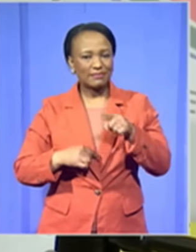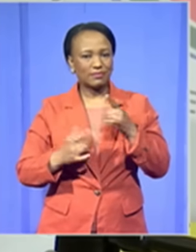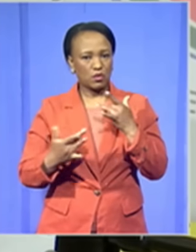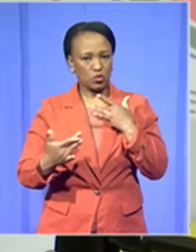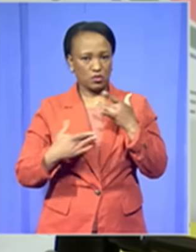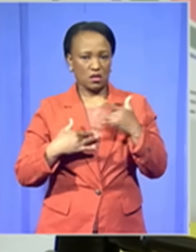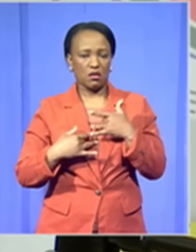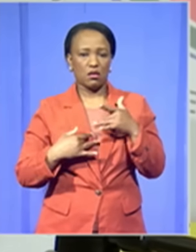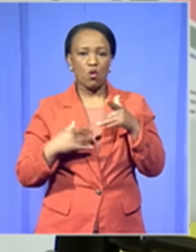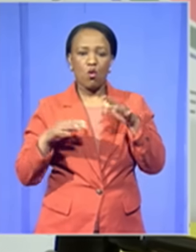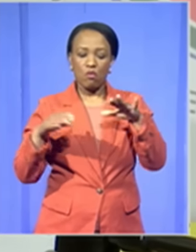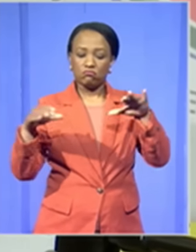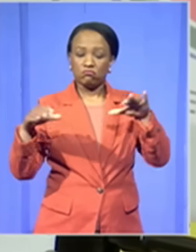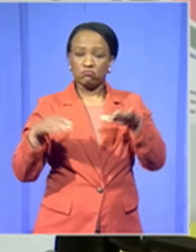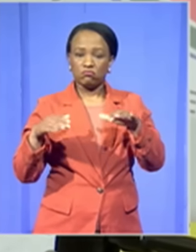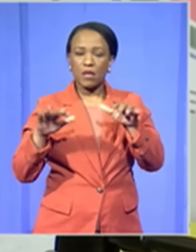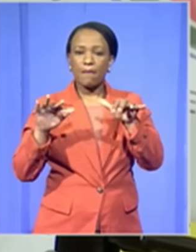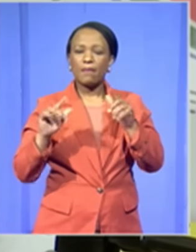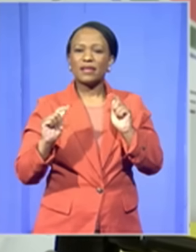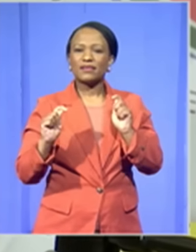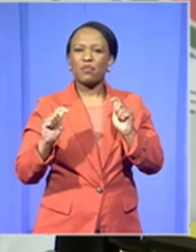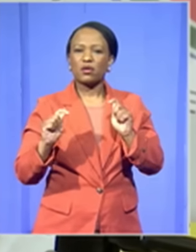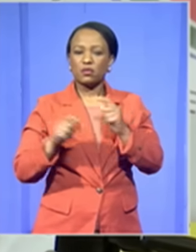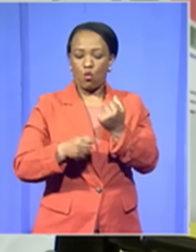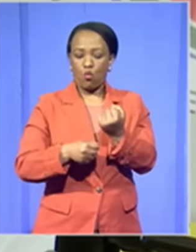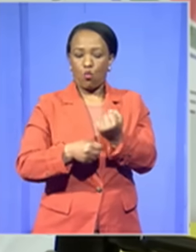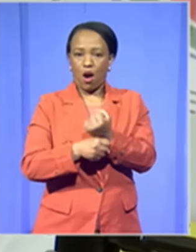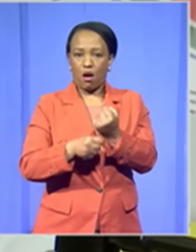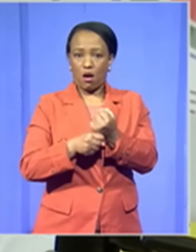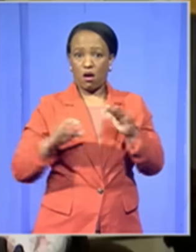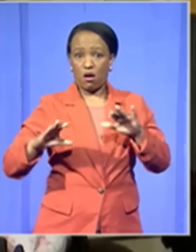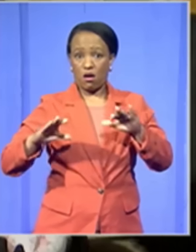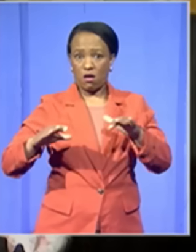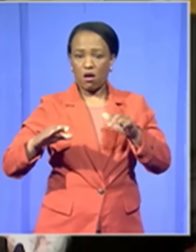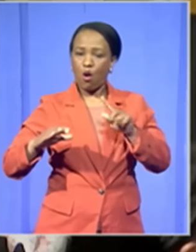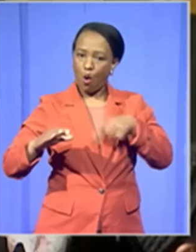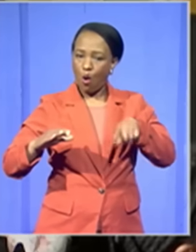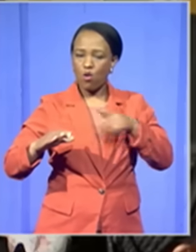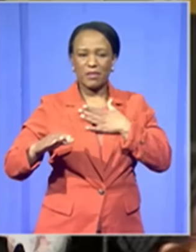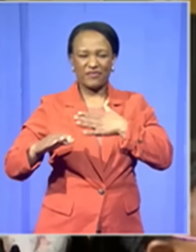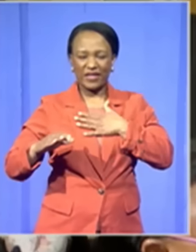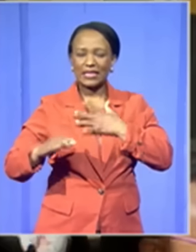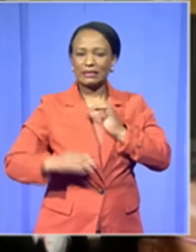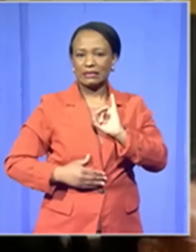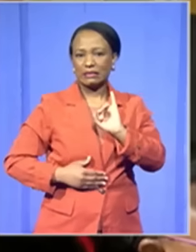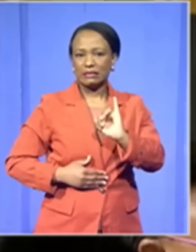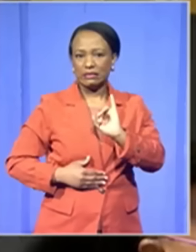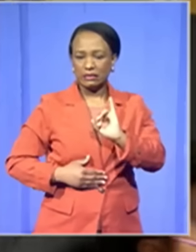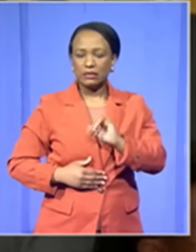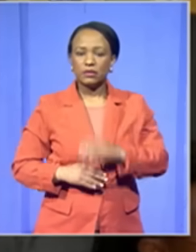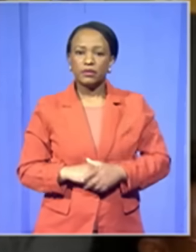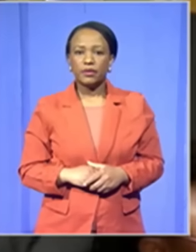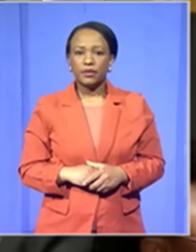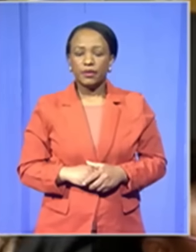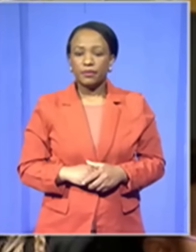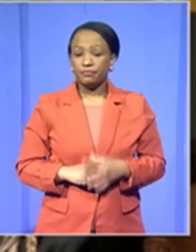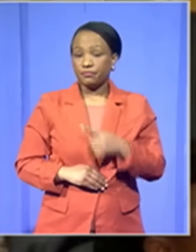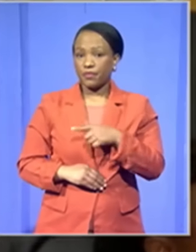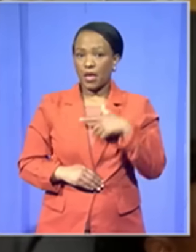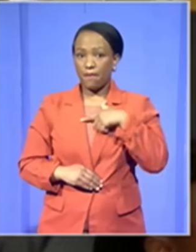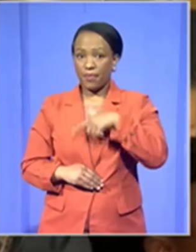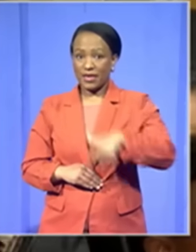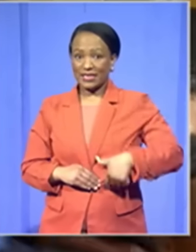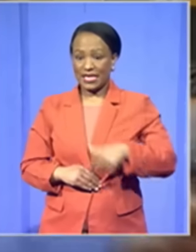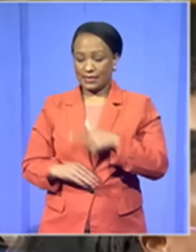transport. We cannot and will not defend this. Mopresidente wa Santaco Motlhabane Tsebe o boletse